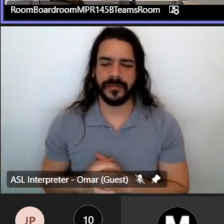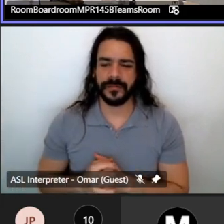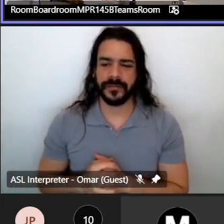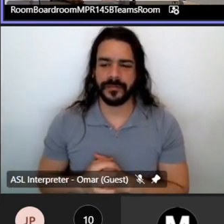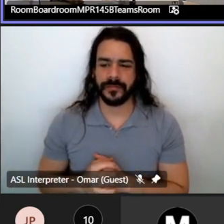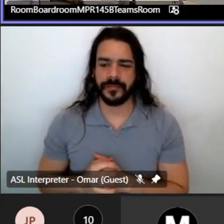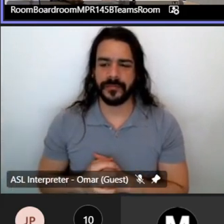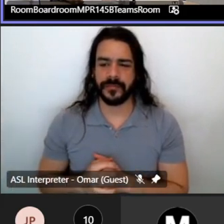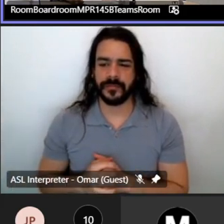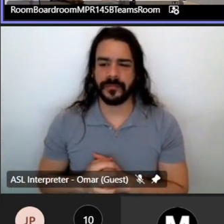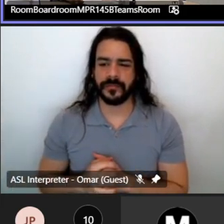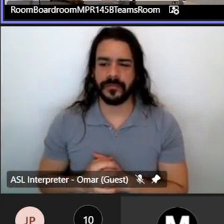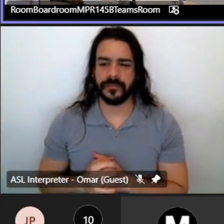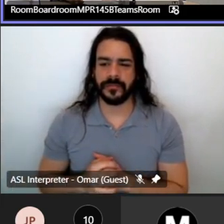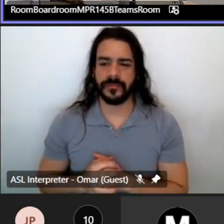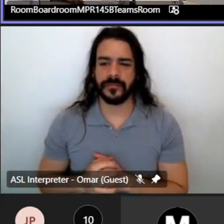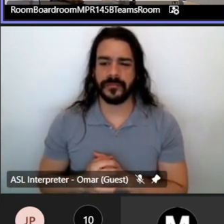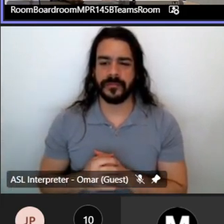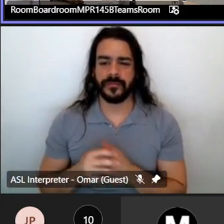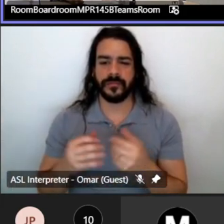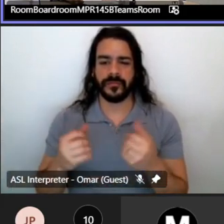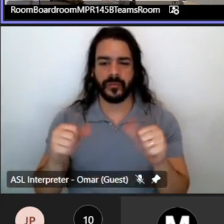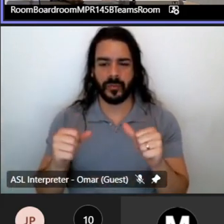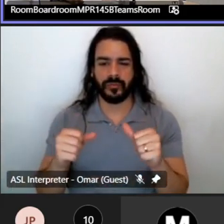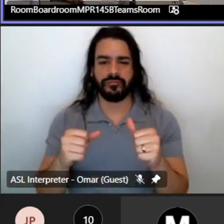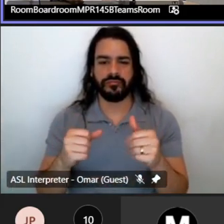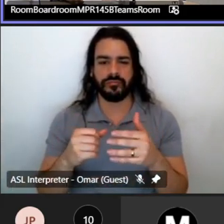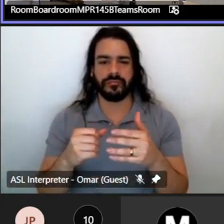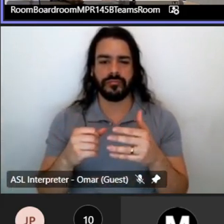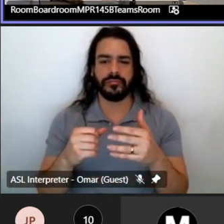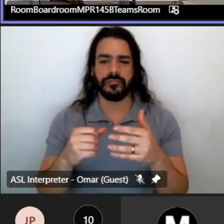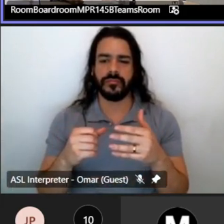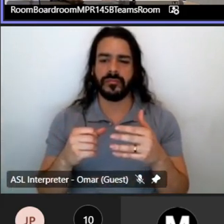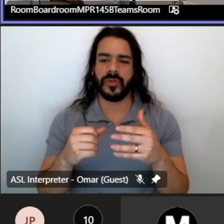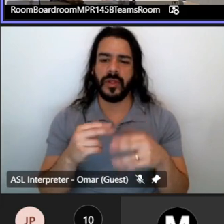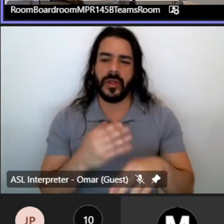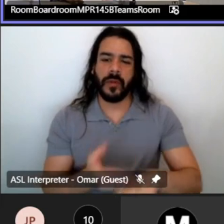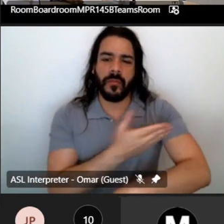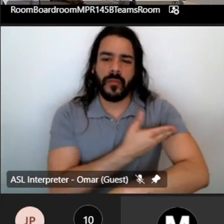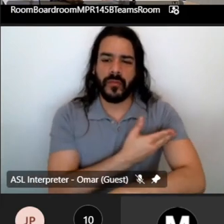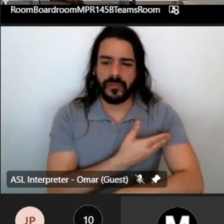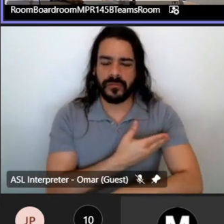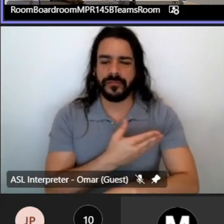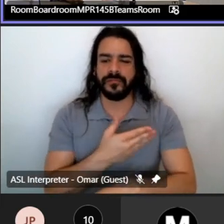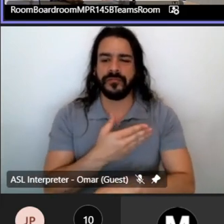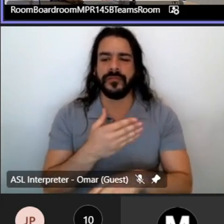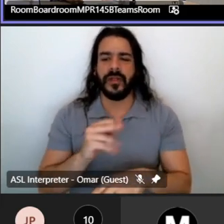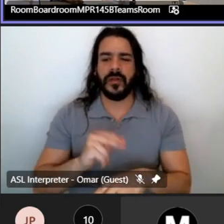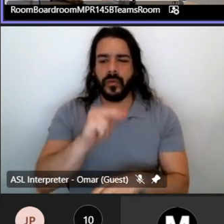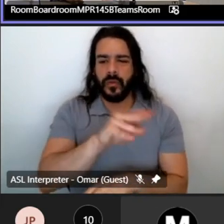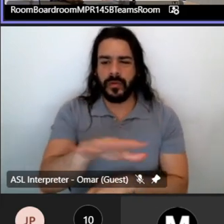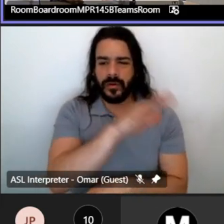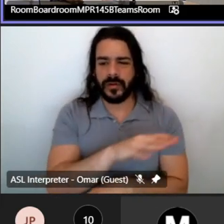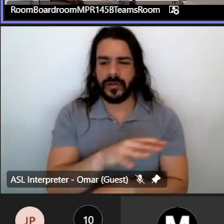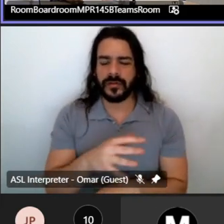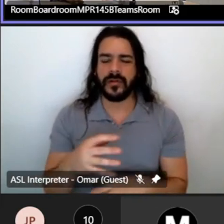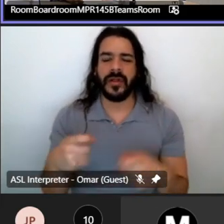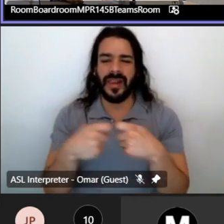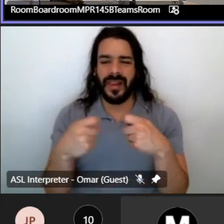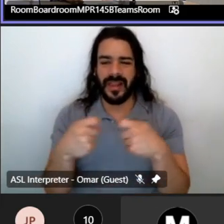budget include investments in the Northern and Bladensburg to enable them to run electric